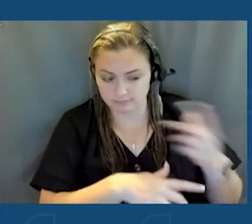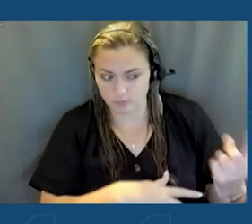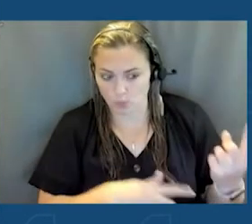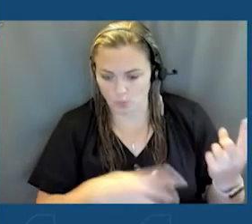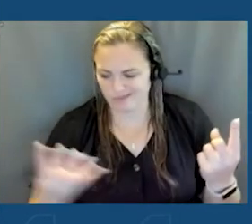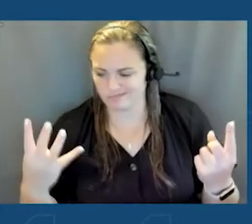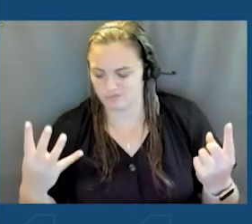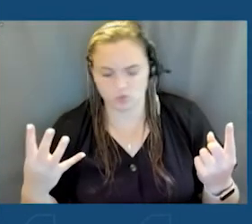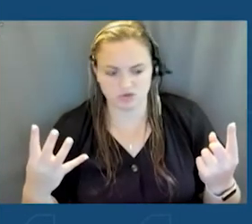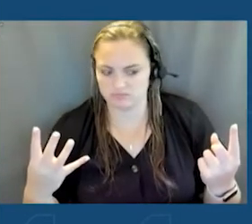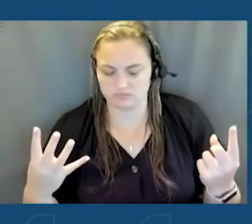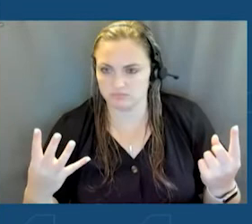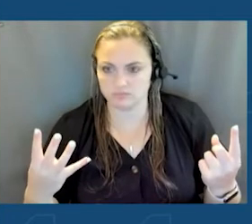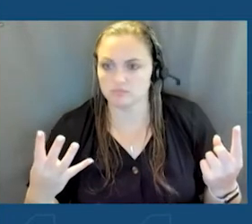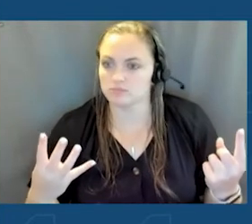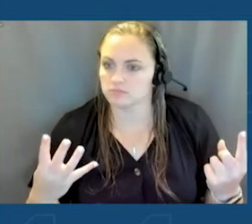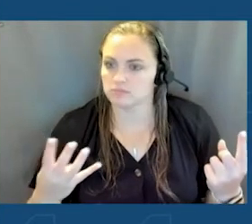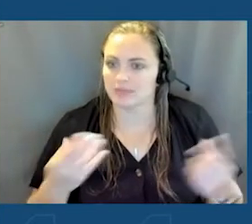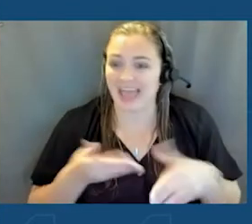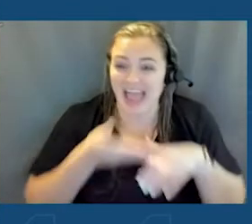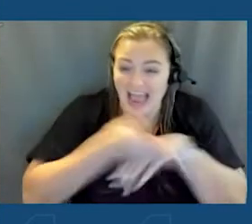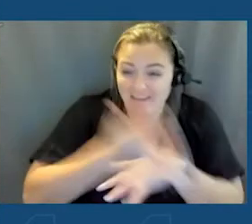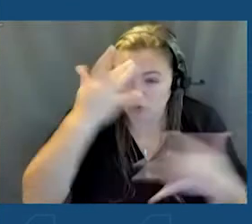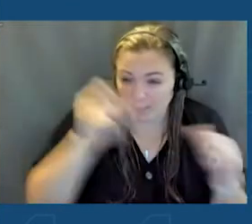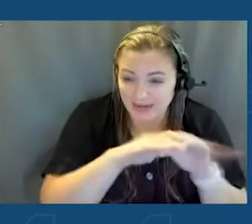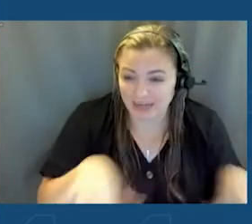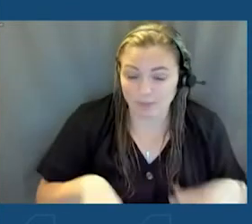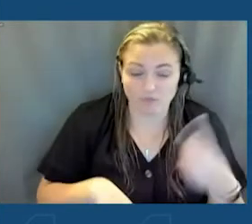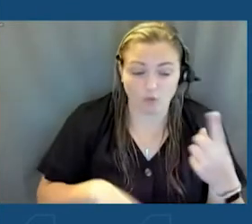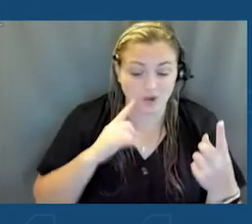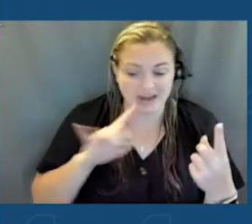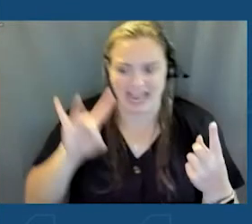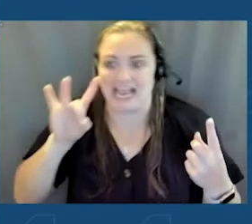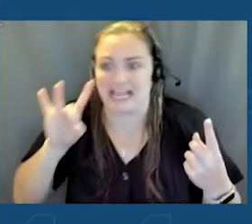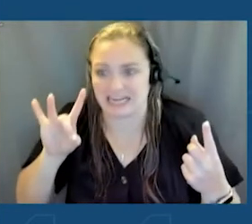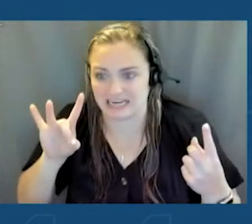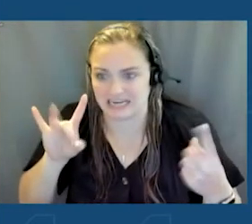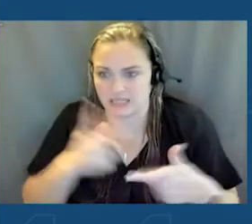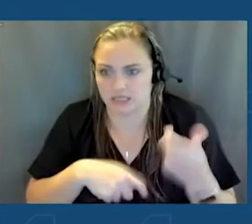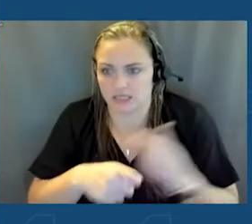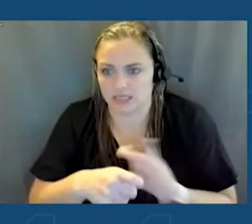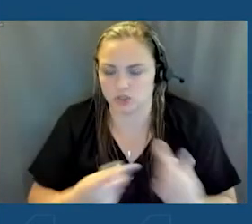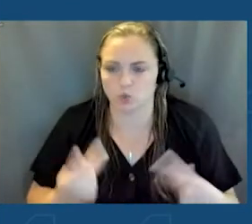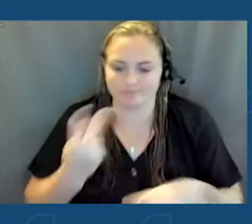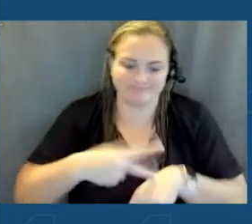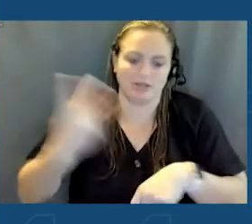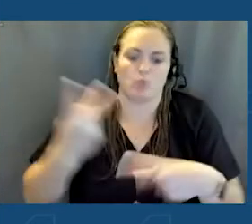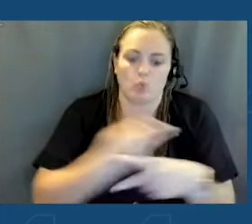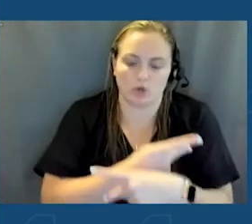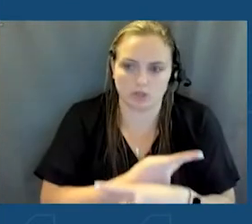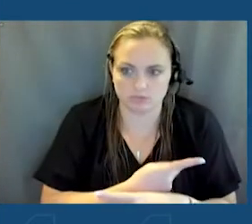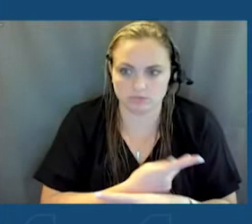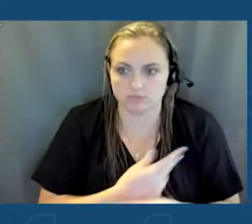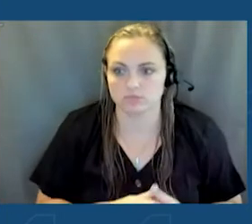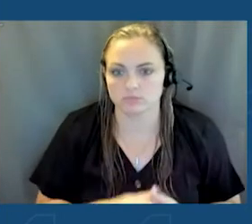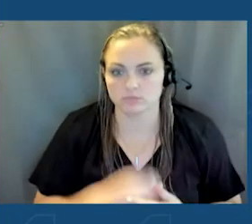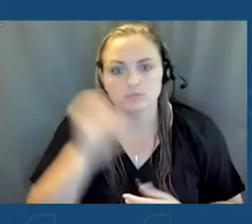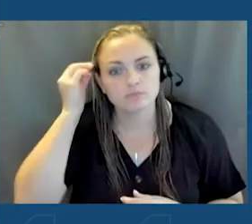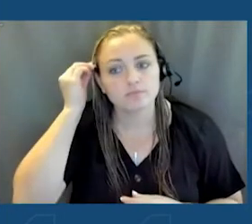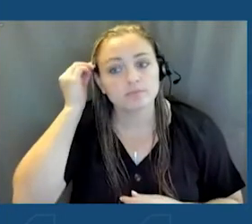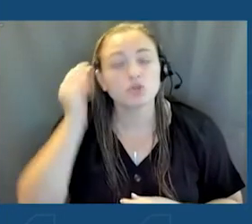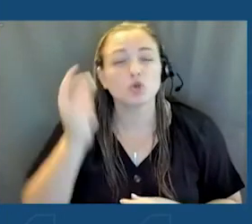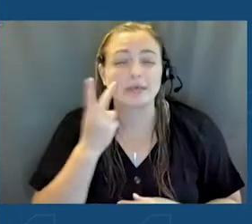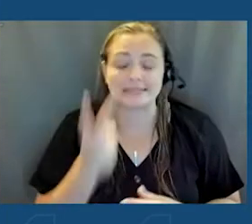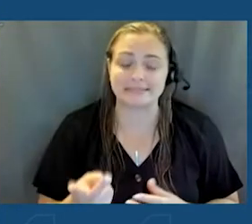care slots. Post-pandemic was one slot for every 8 kids. So you can see how significant the need is around